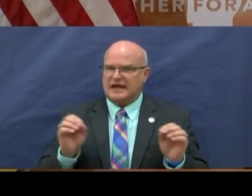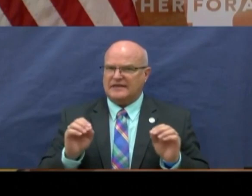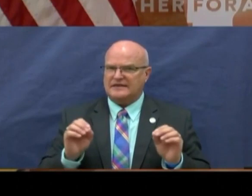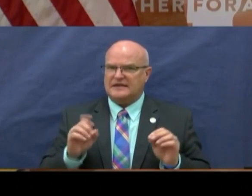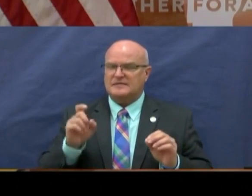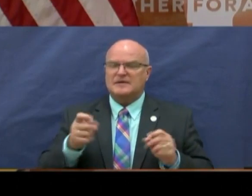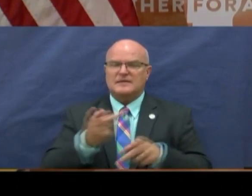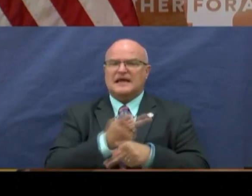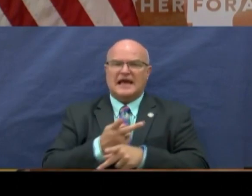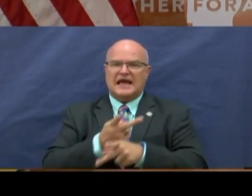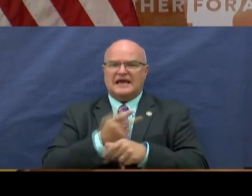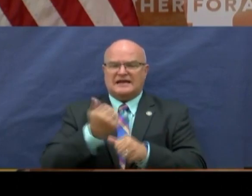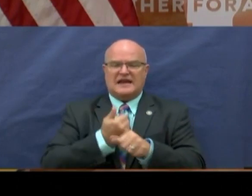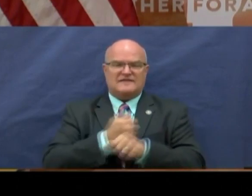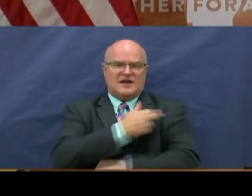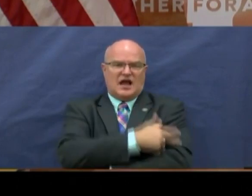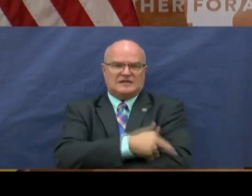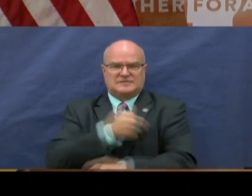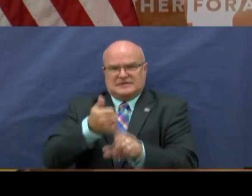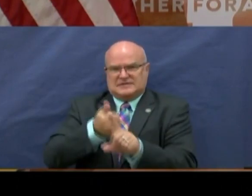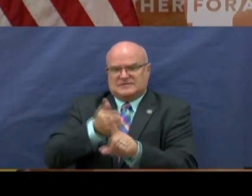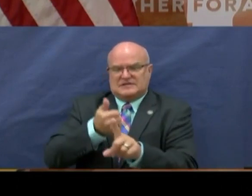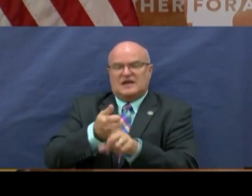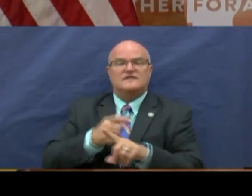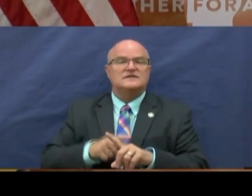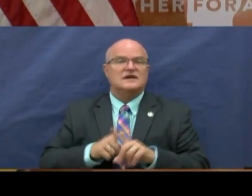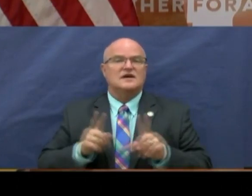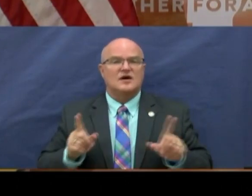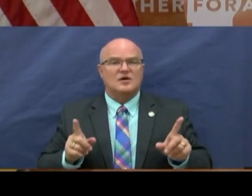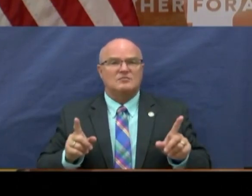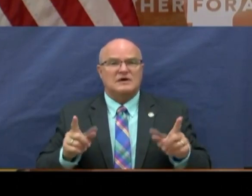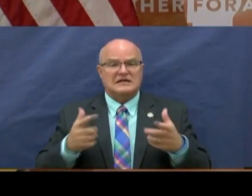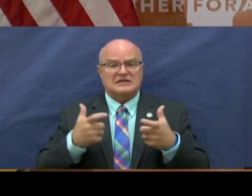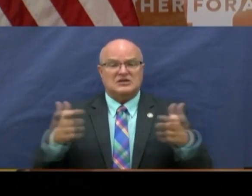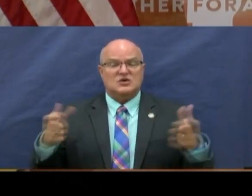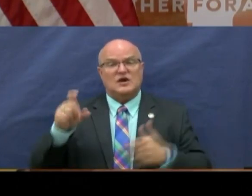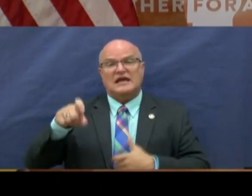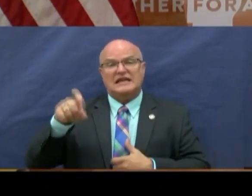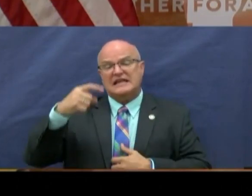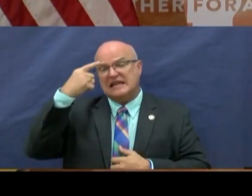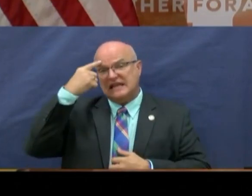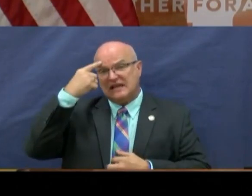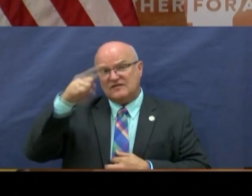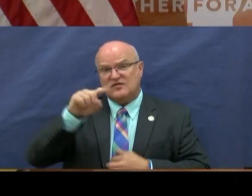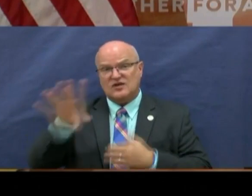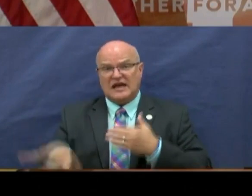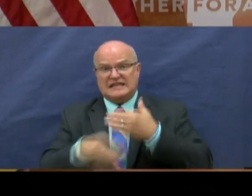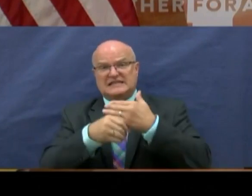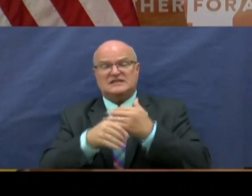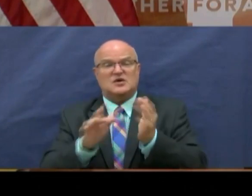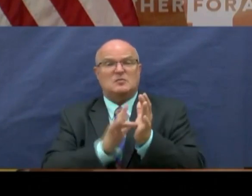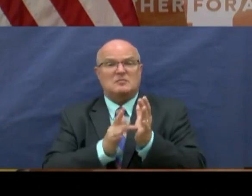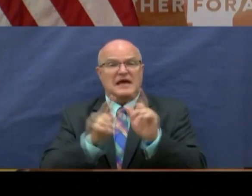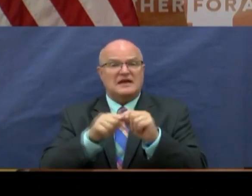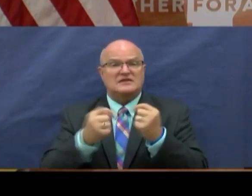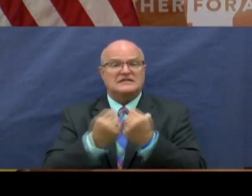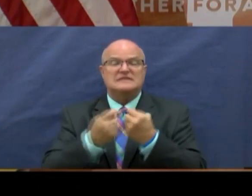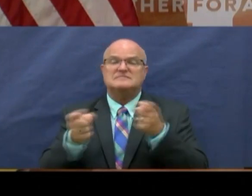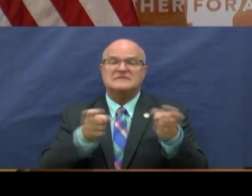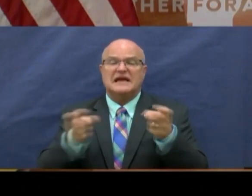be handled by each local hospital, but there's a great need for additional medical teams that can